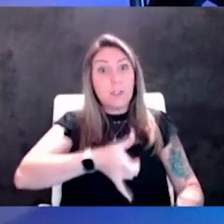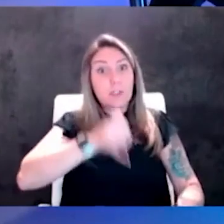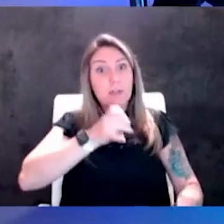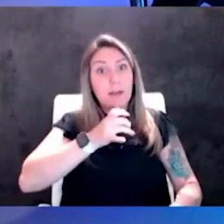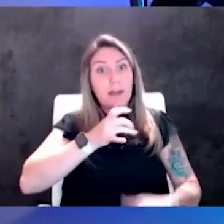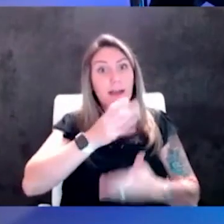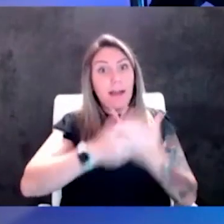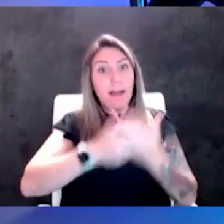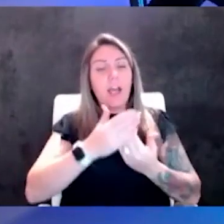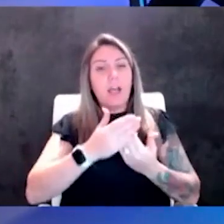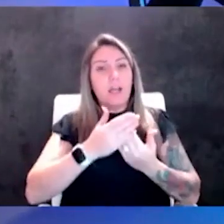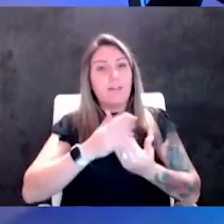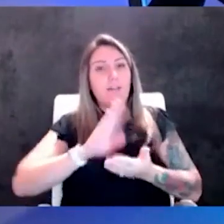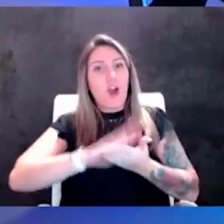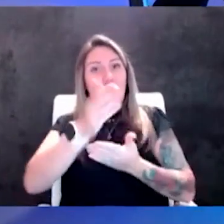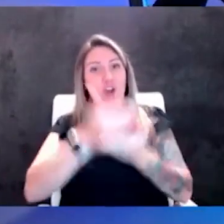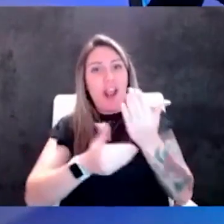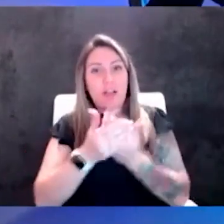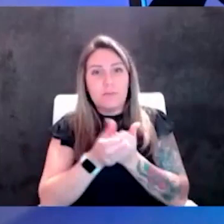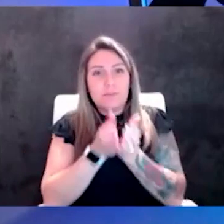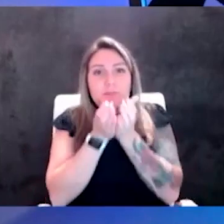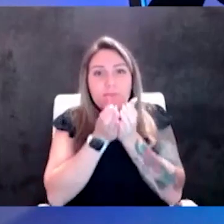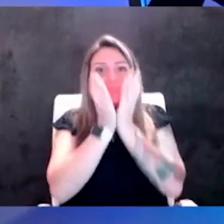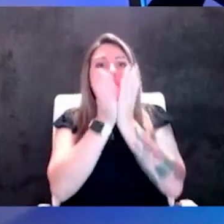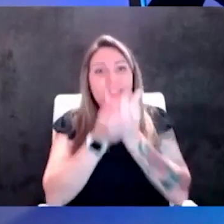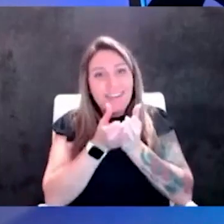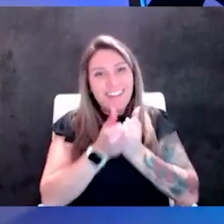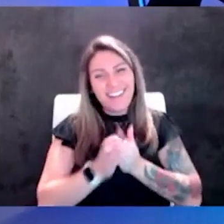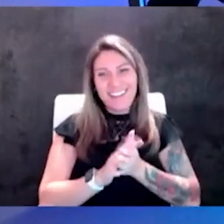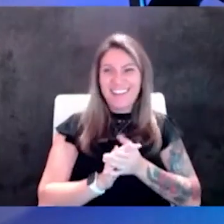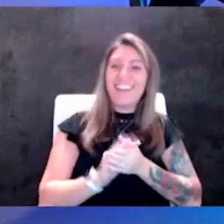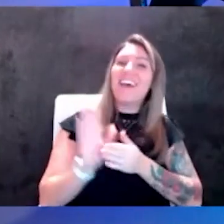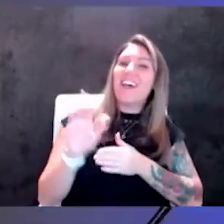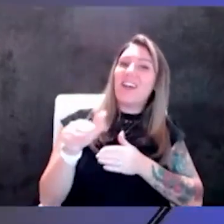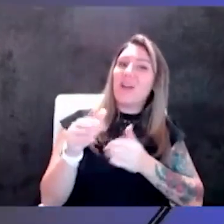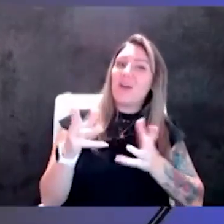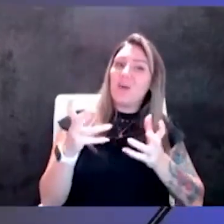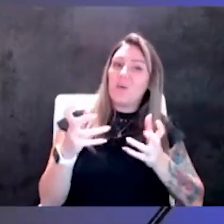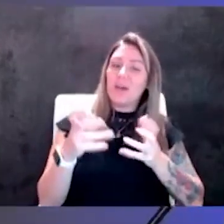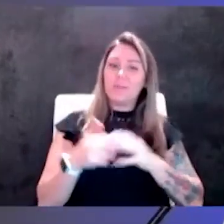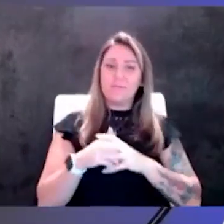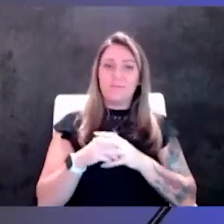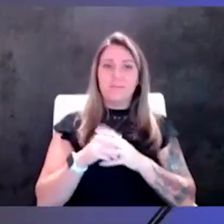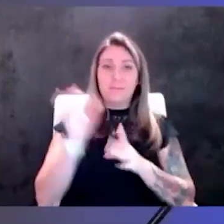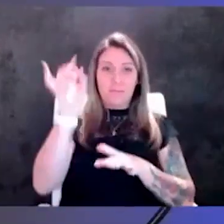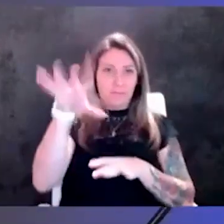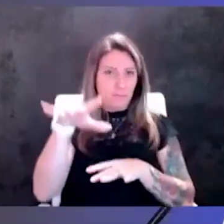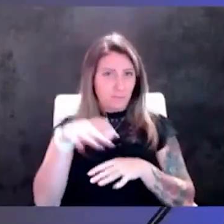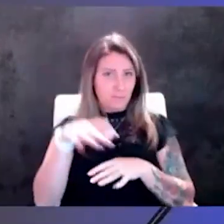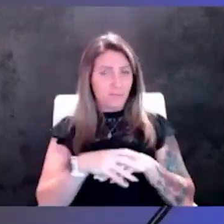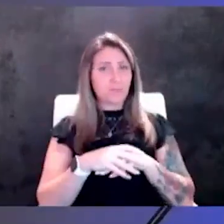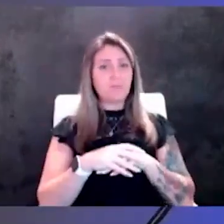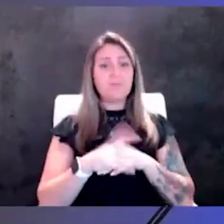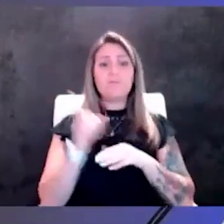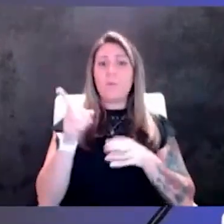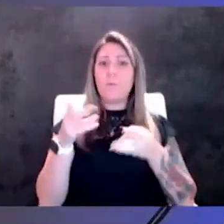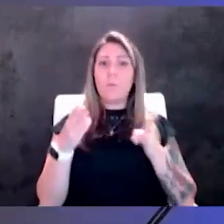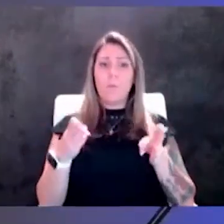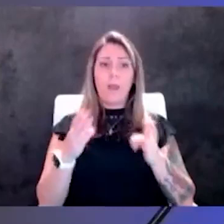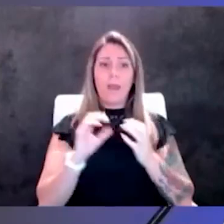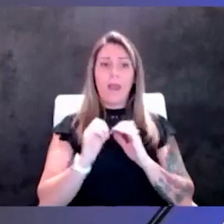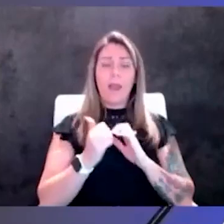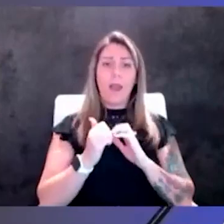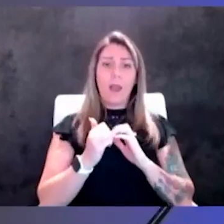Yes, don't drink it on your hands. By the way, I wanted to get this in here too. One of the ways that you can combat